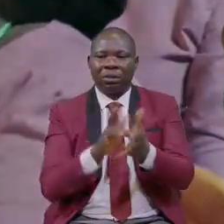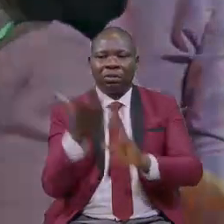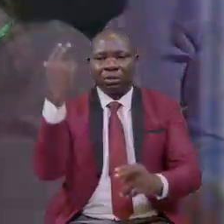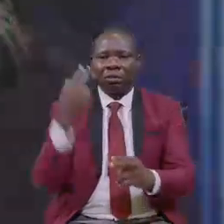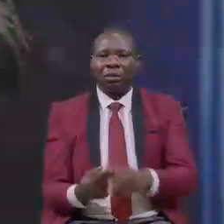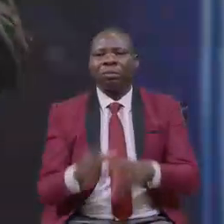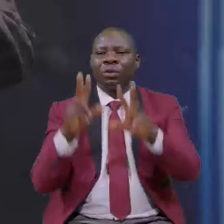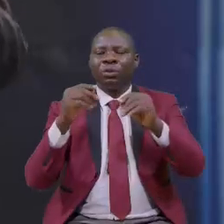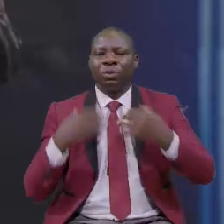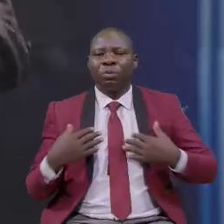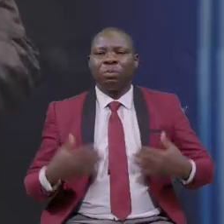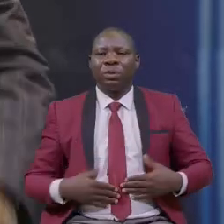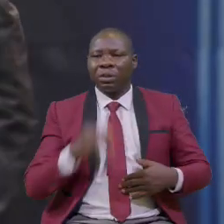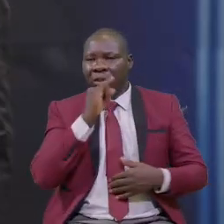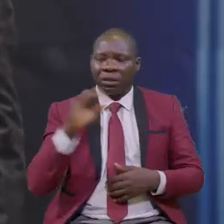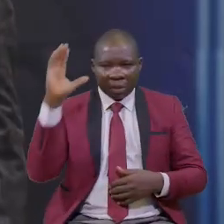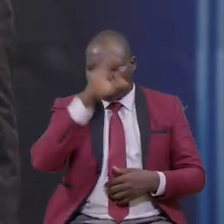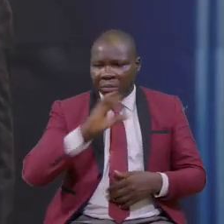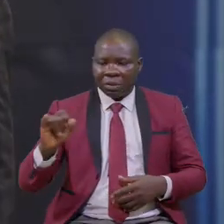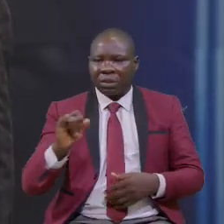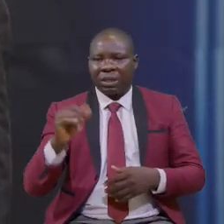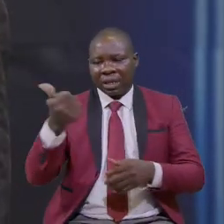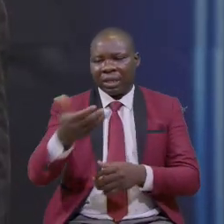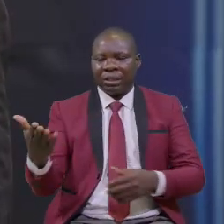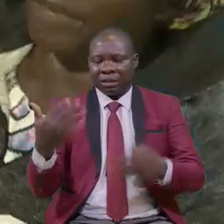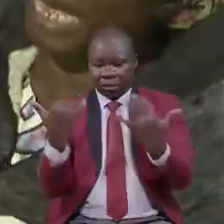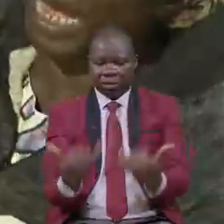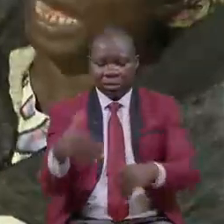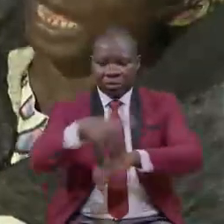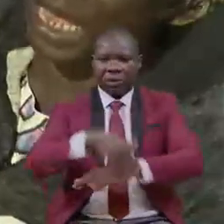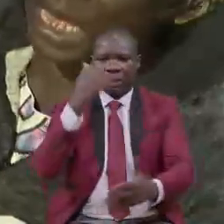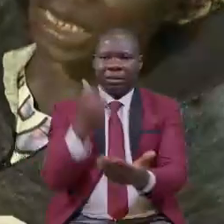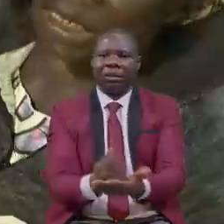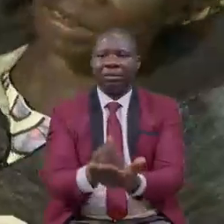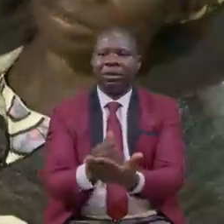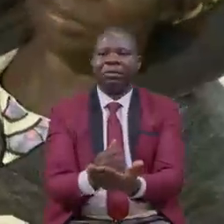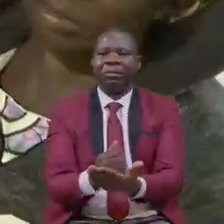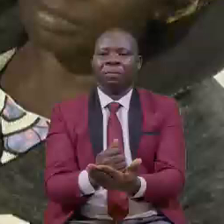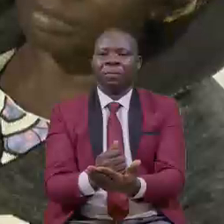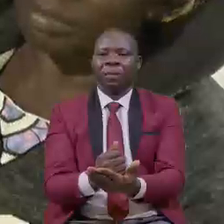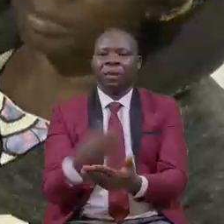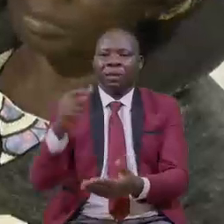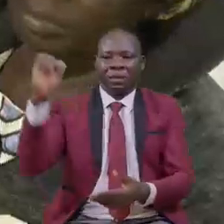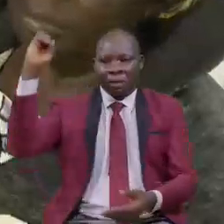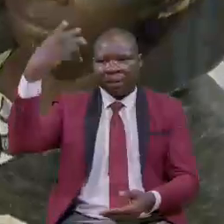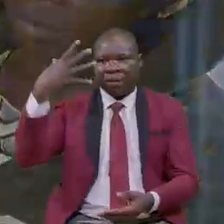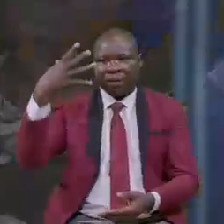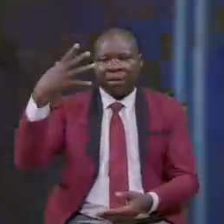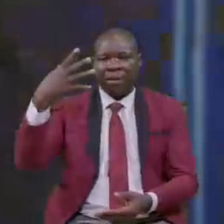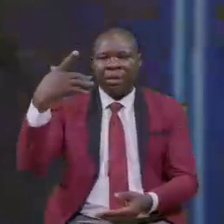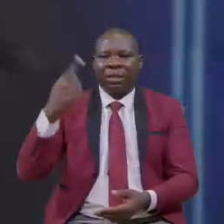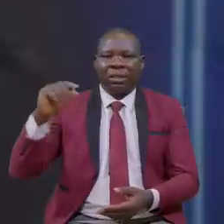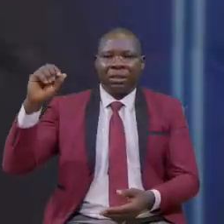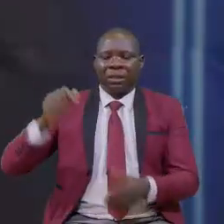Nobody is missing anything tonight. There's grace, there's